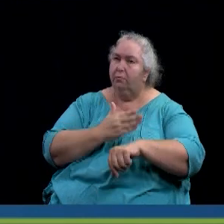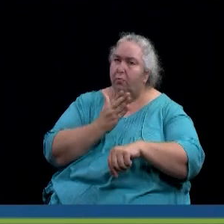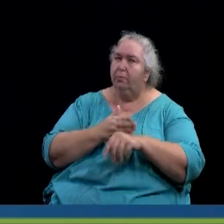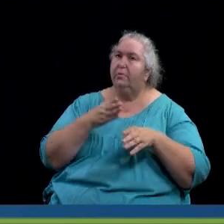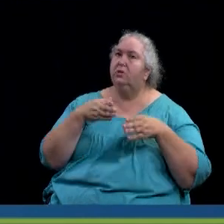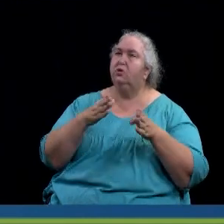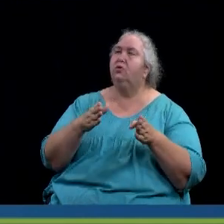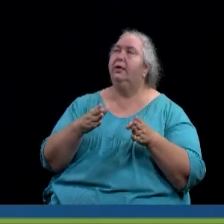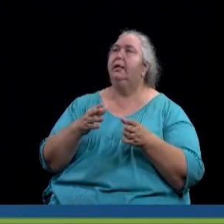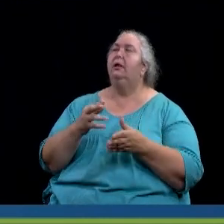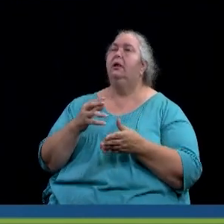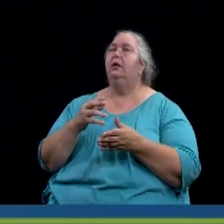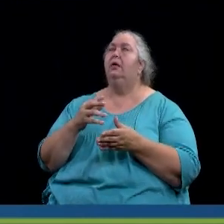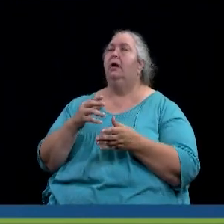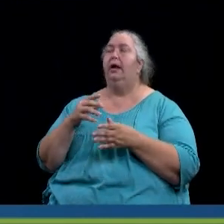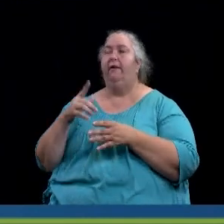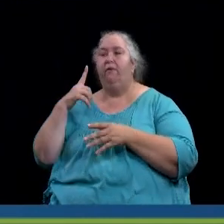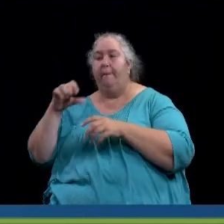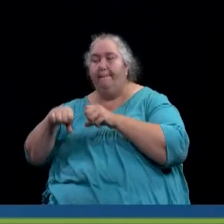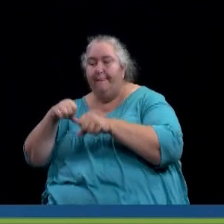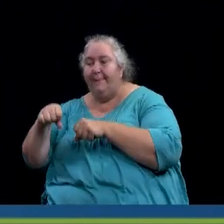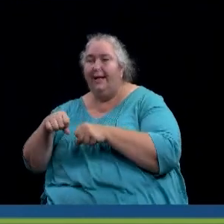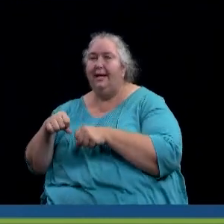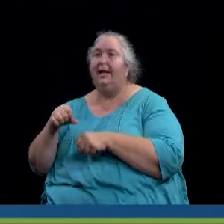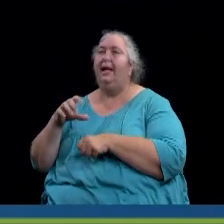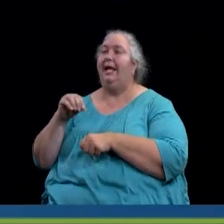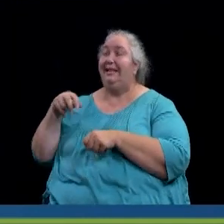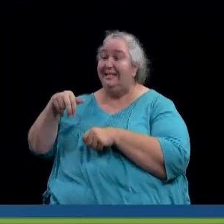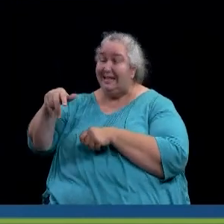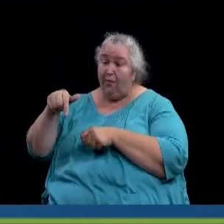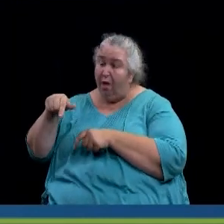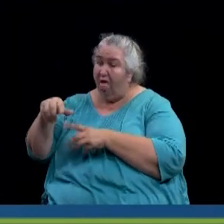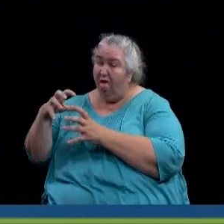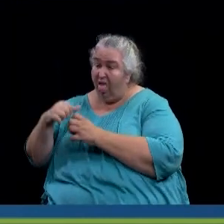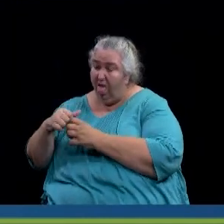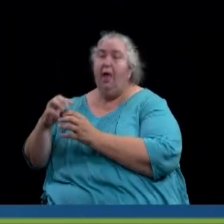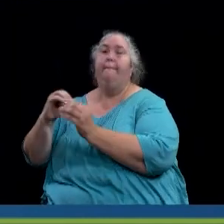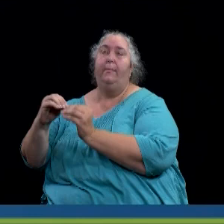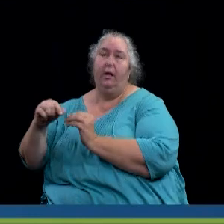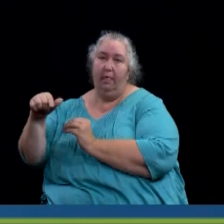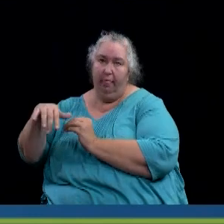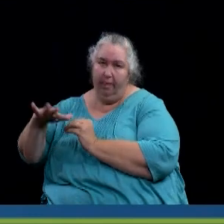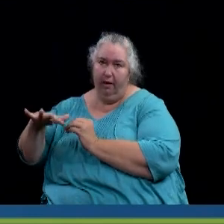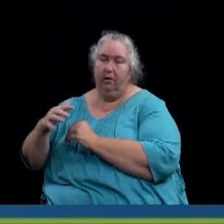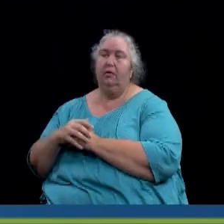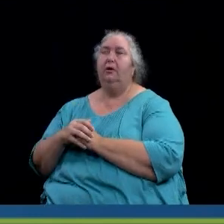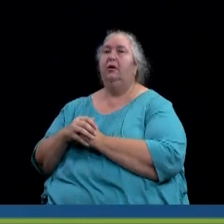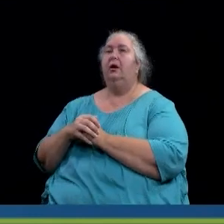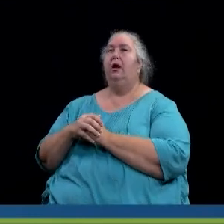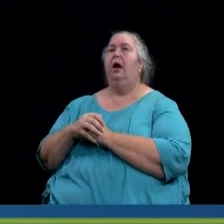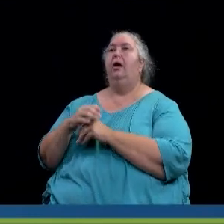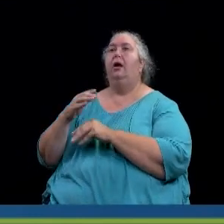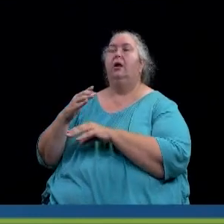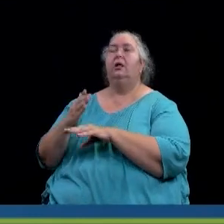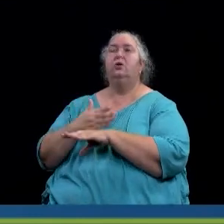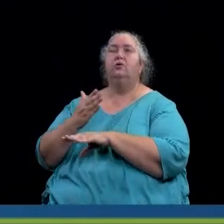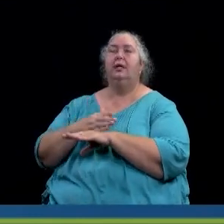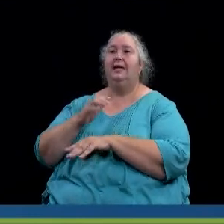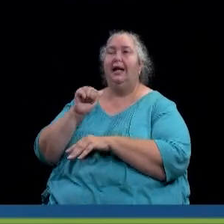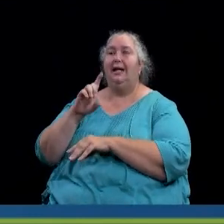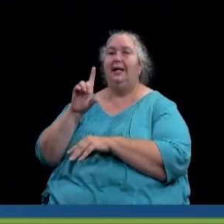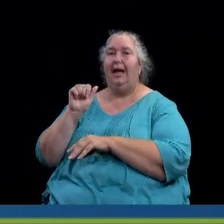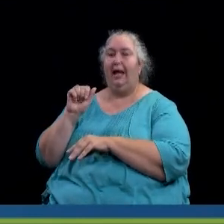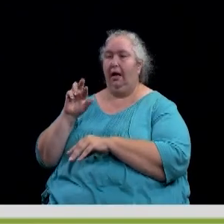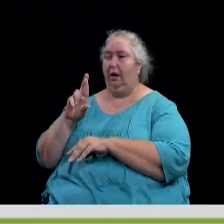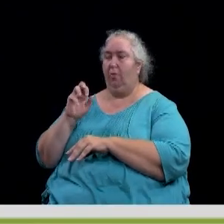non-compliant sidewalks, constructing ADA ramps, and isolated upgrades to both the storm sewer system and illumination